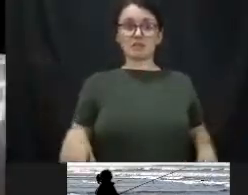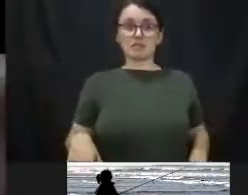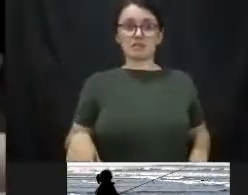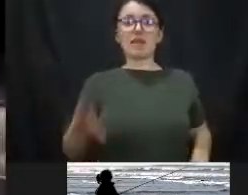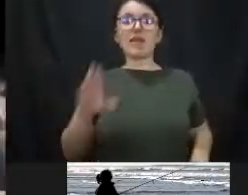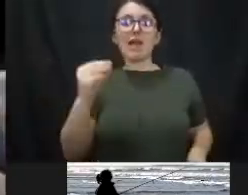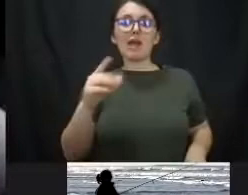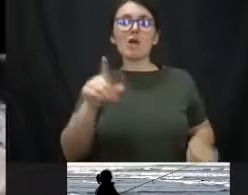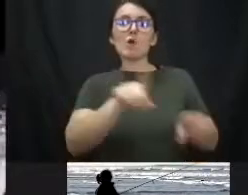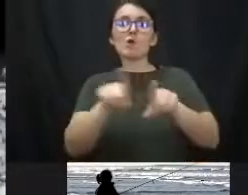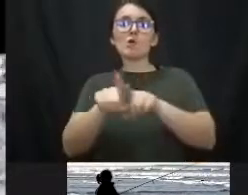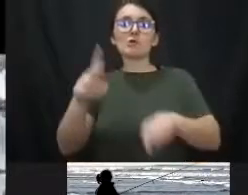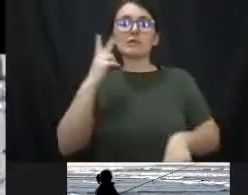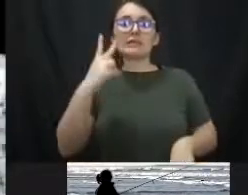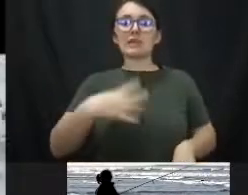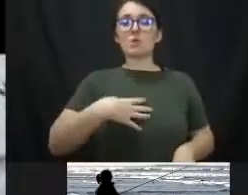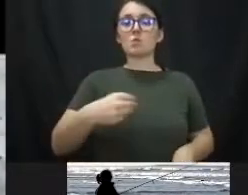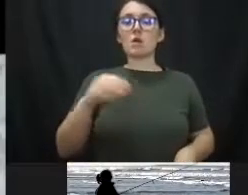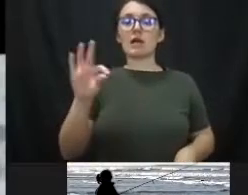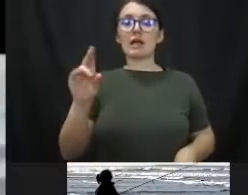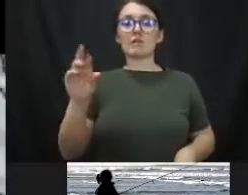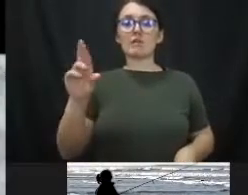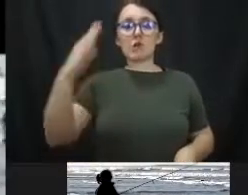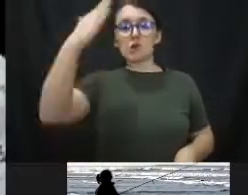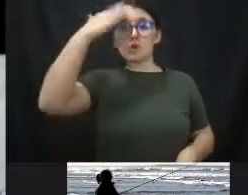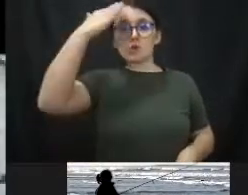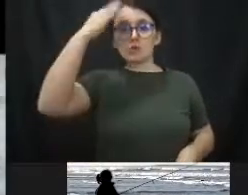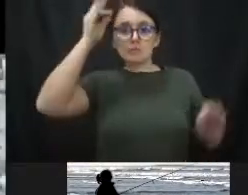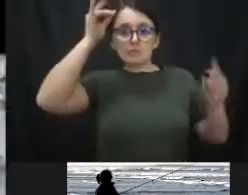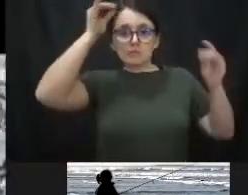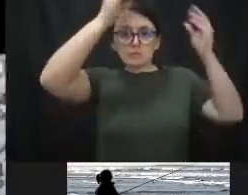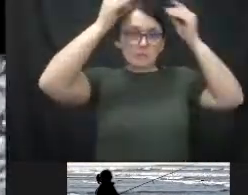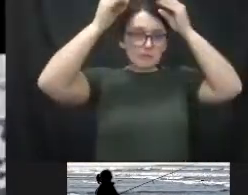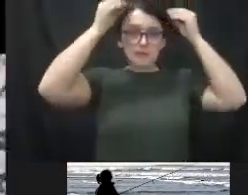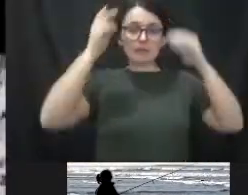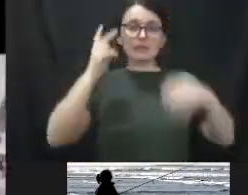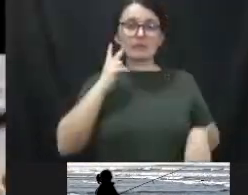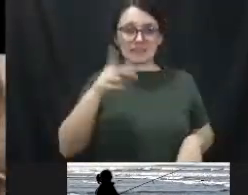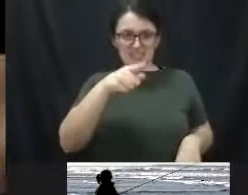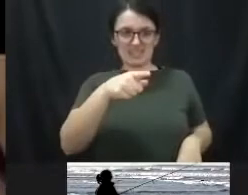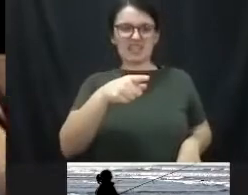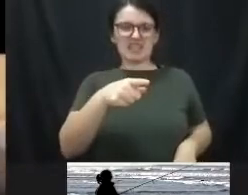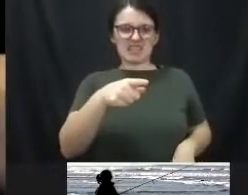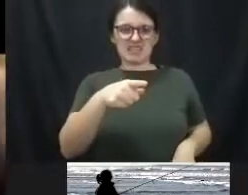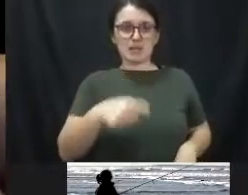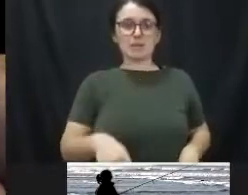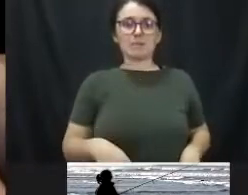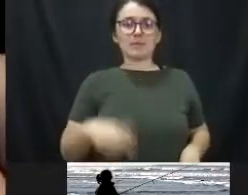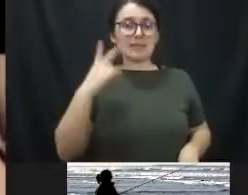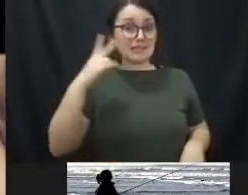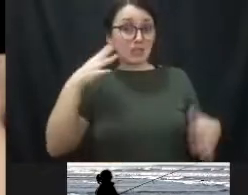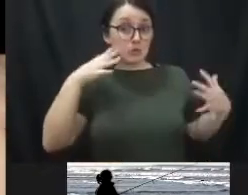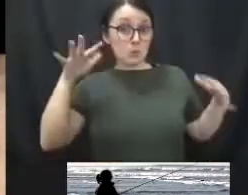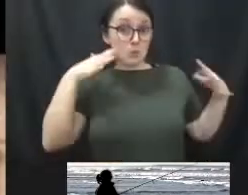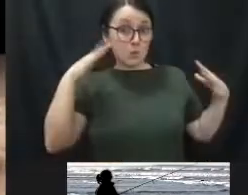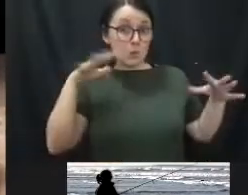their head as they get older. And then these young ones here that are making noise.